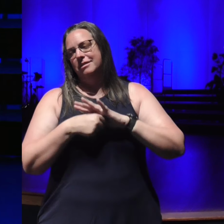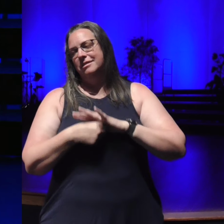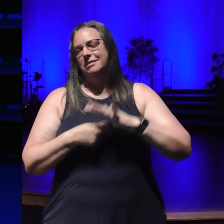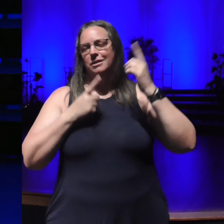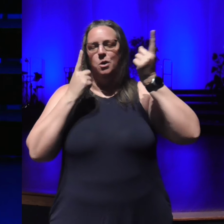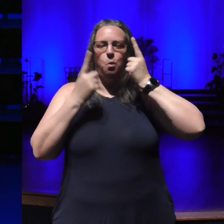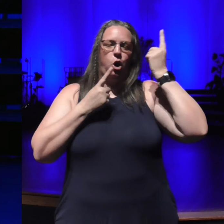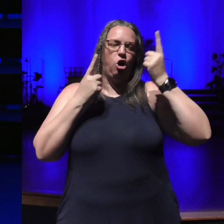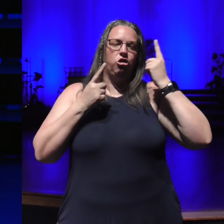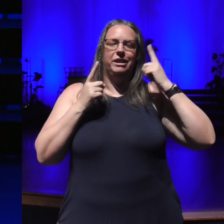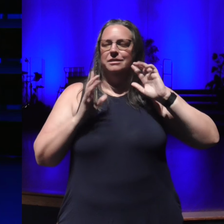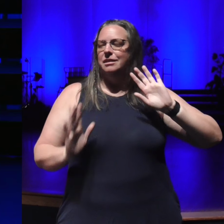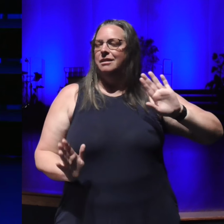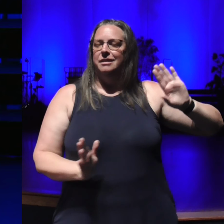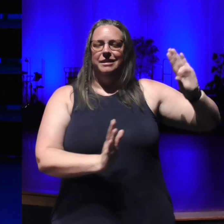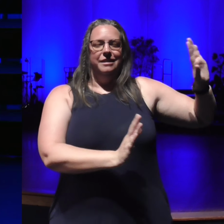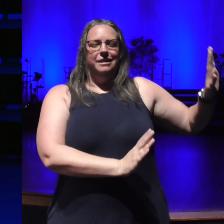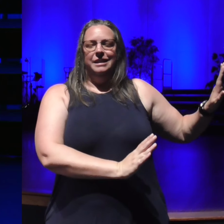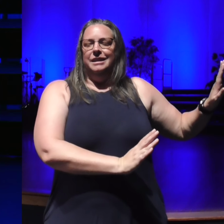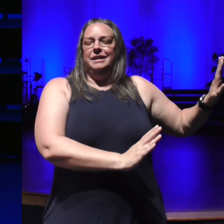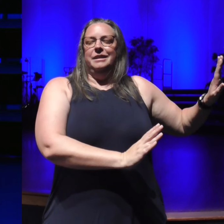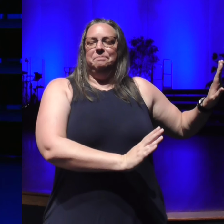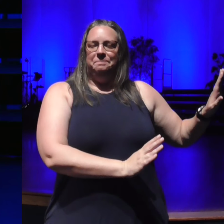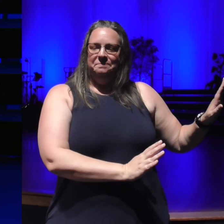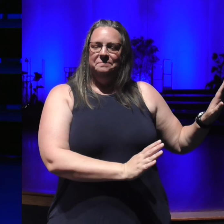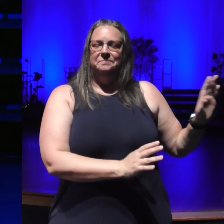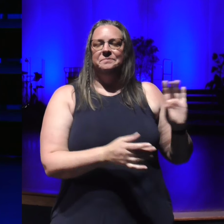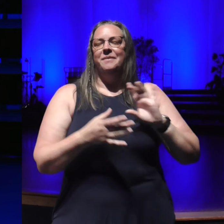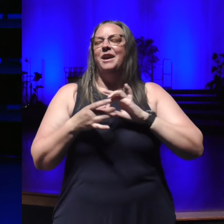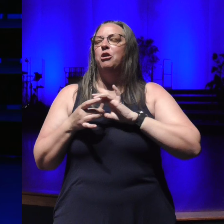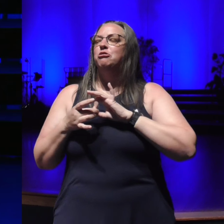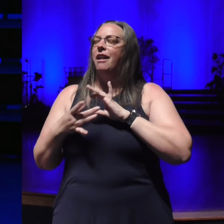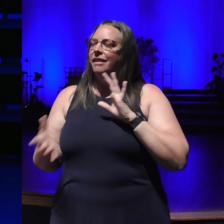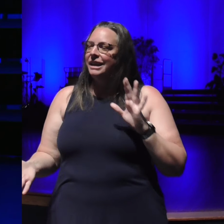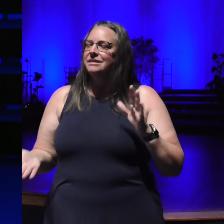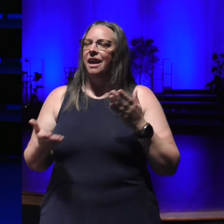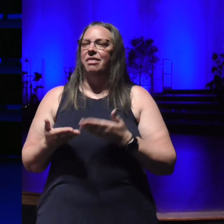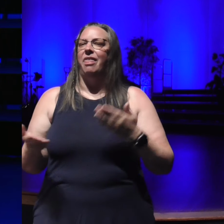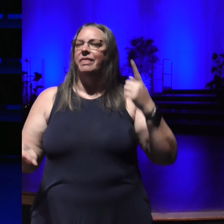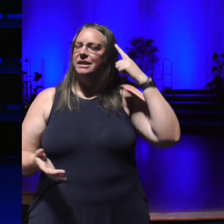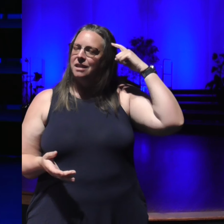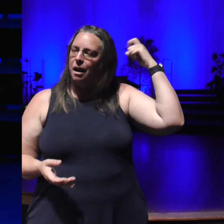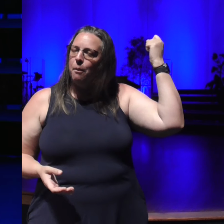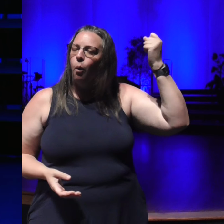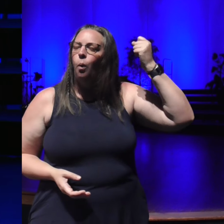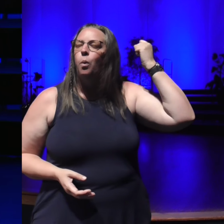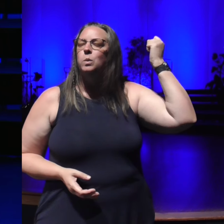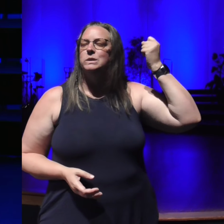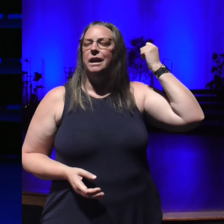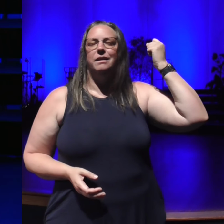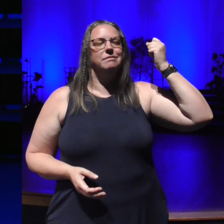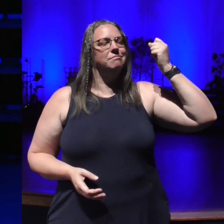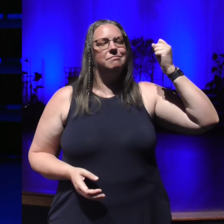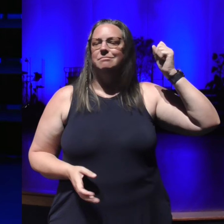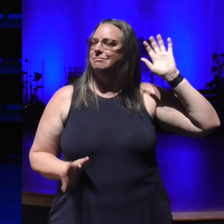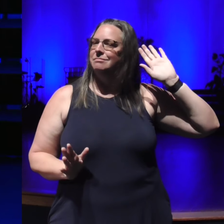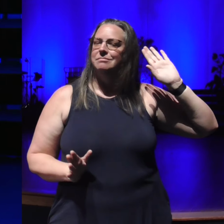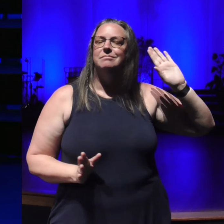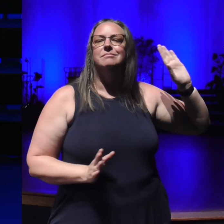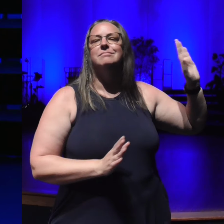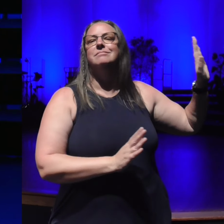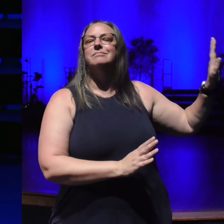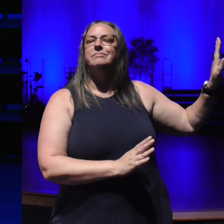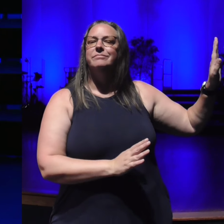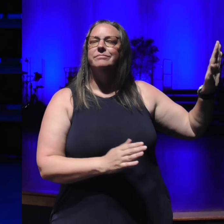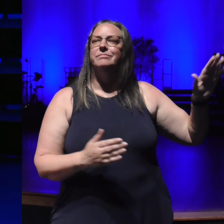worry, and releasing anything that we may be holding, we release ourselves into the embrace